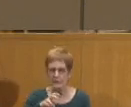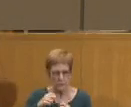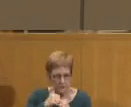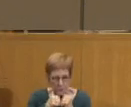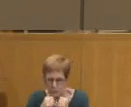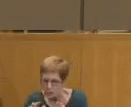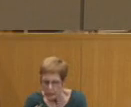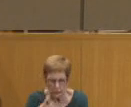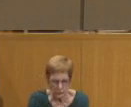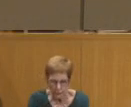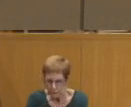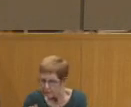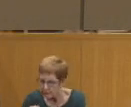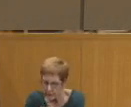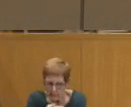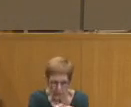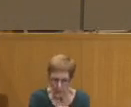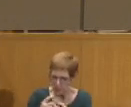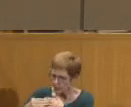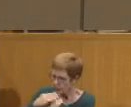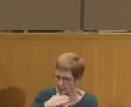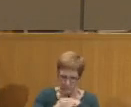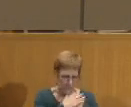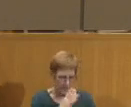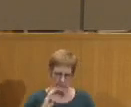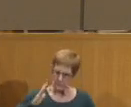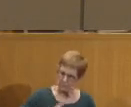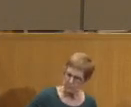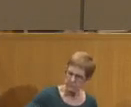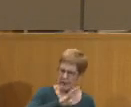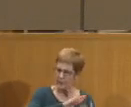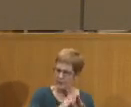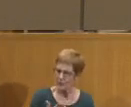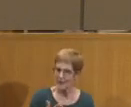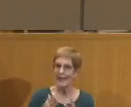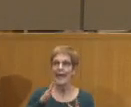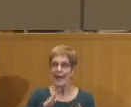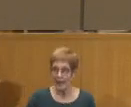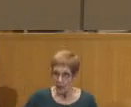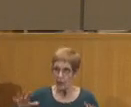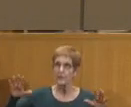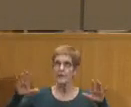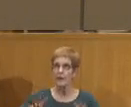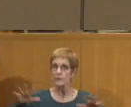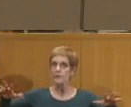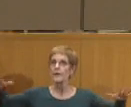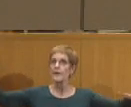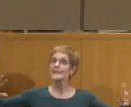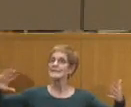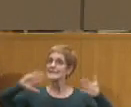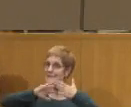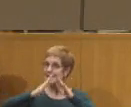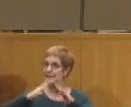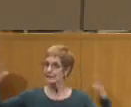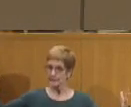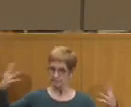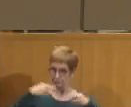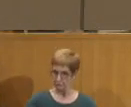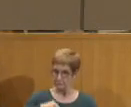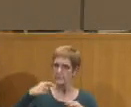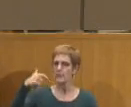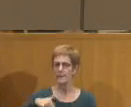year. We must change that path. This year, we're going to look at our transit system. And you know,